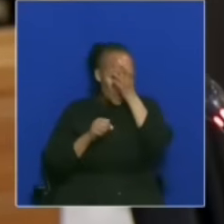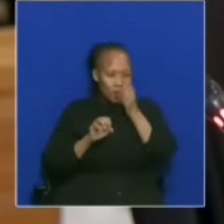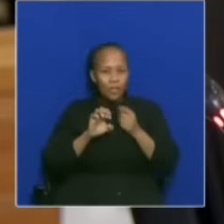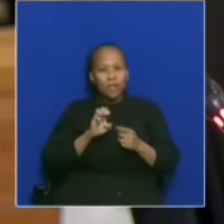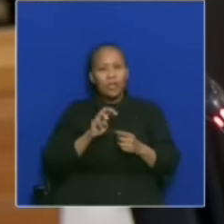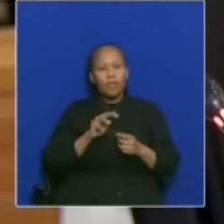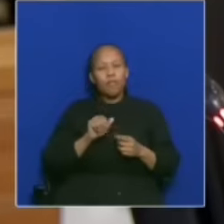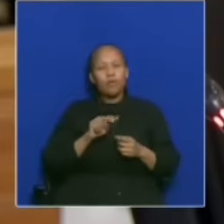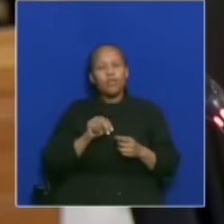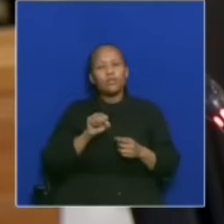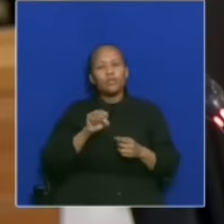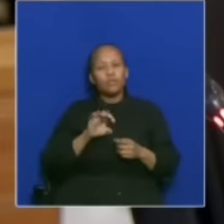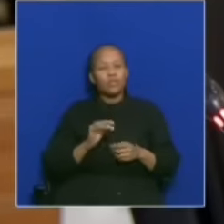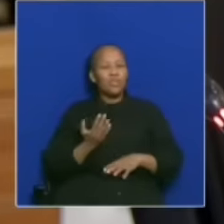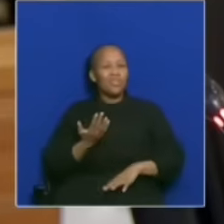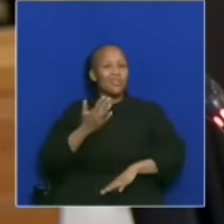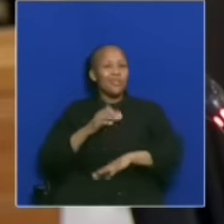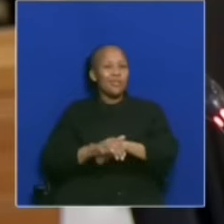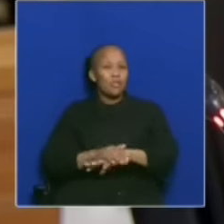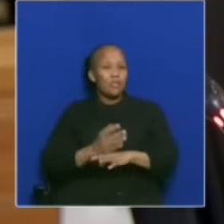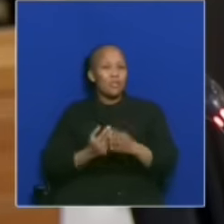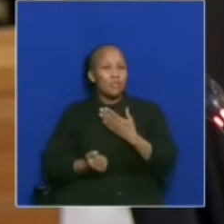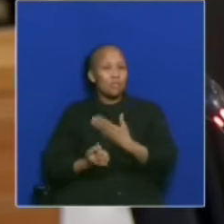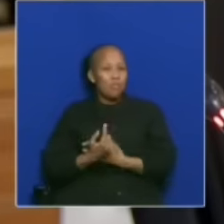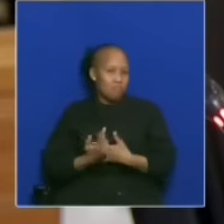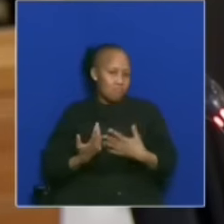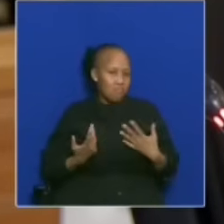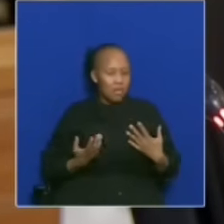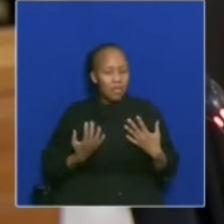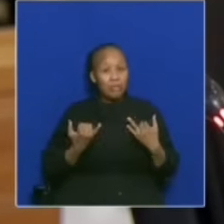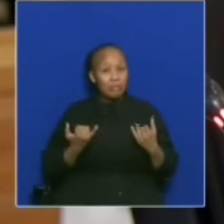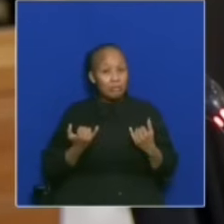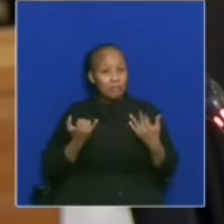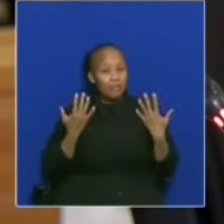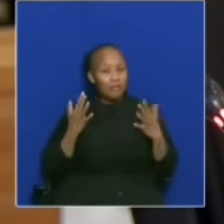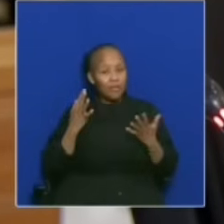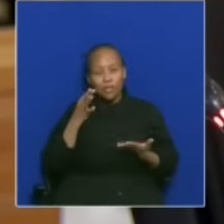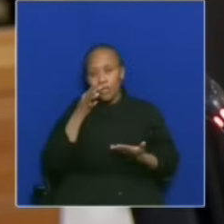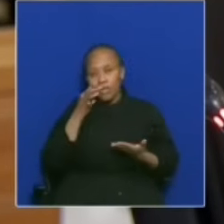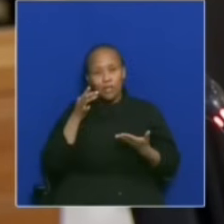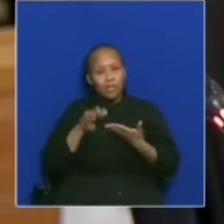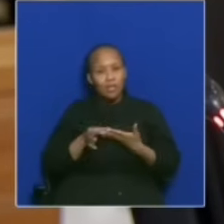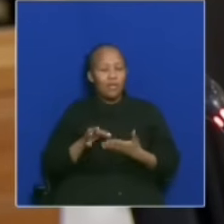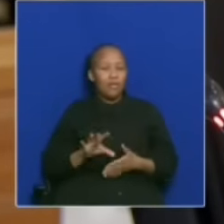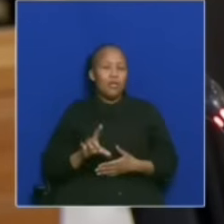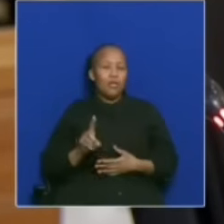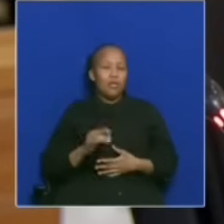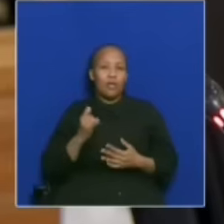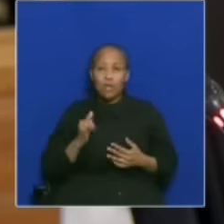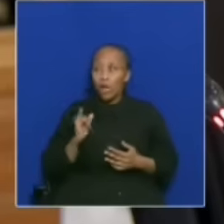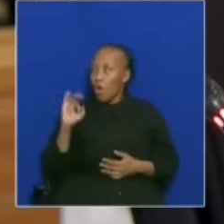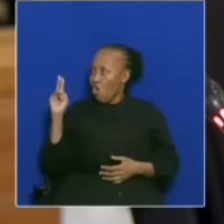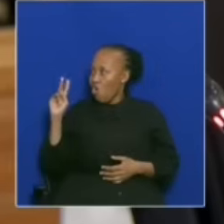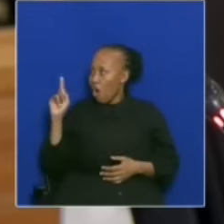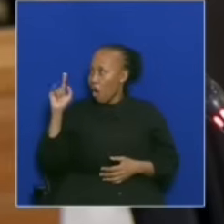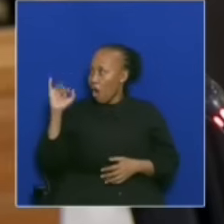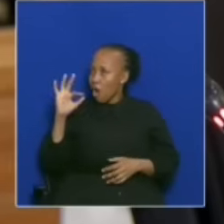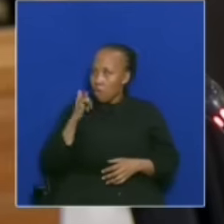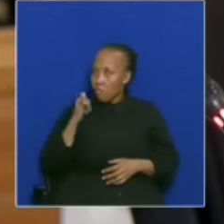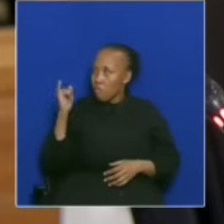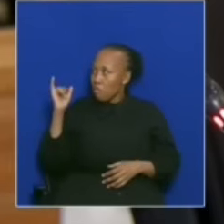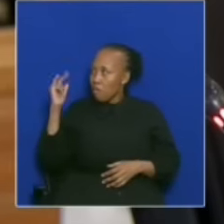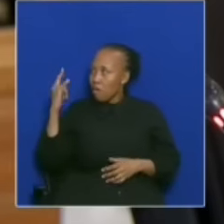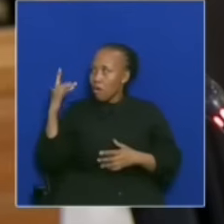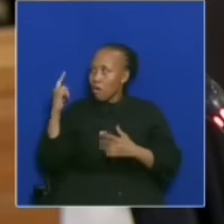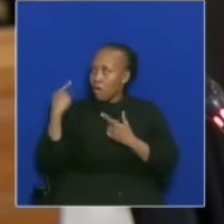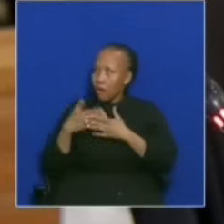during one of the operations of this gang, and then suggested that they should call General Carne to fix it when they were debating